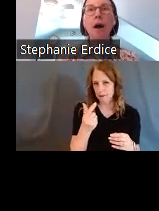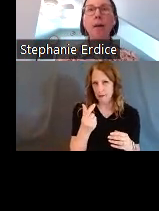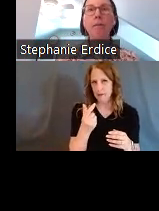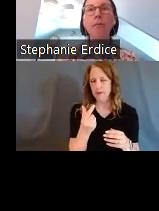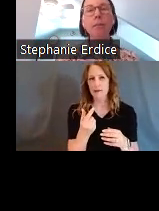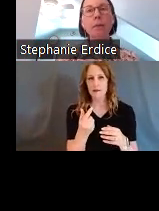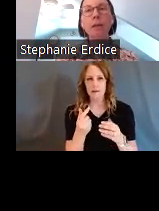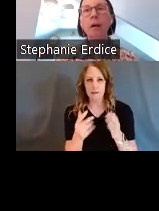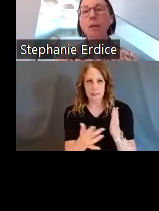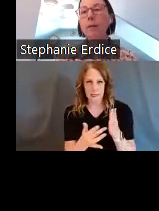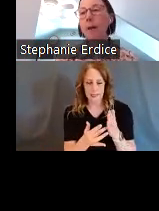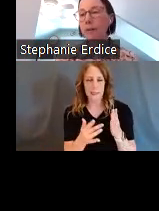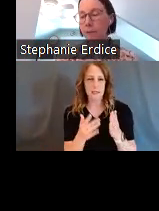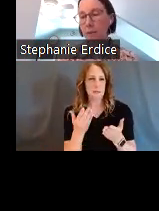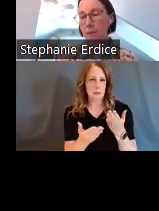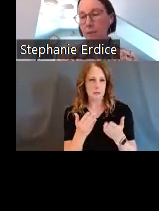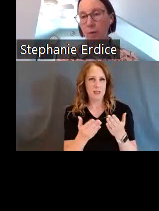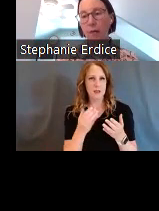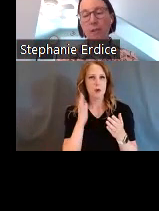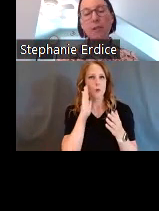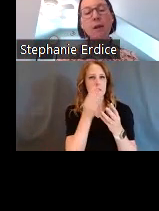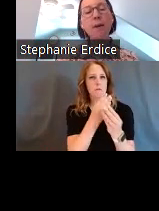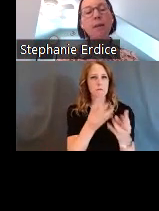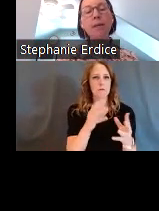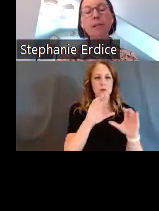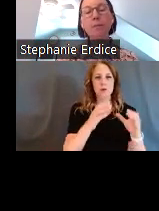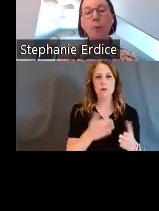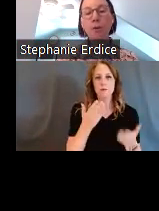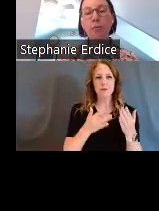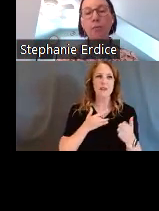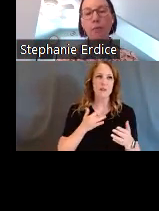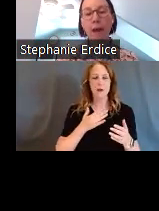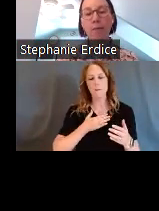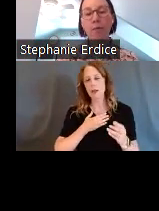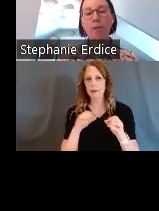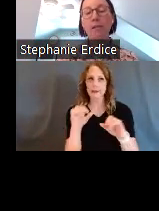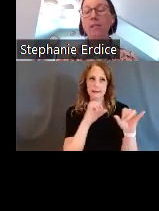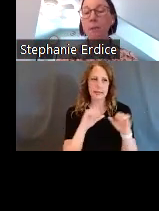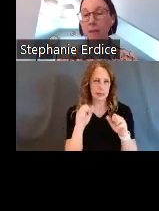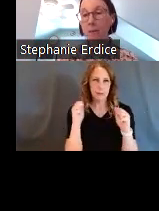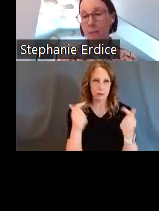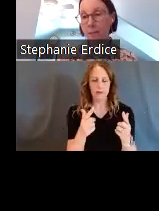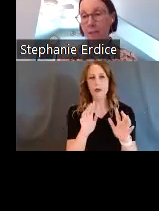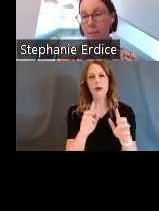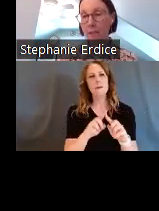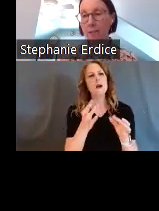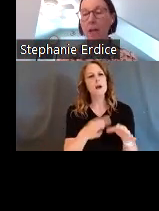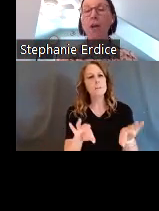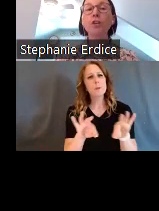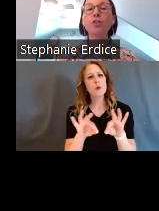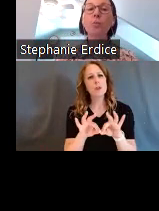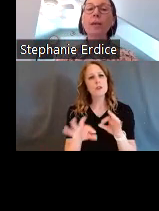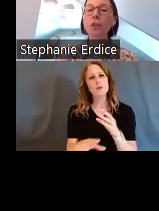that you might be thinking, oh, like mine are the same as everyone else's, but I think it's important for us to speak them into this